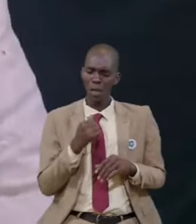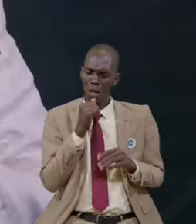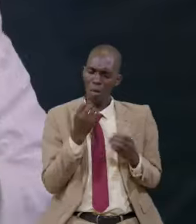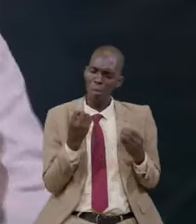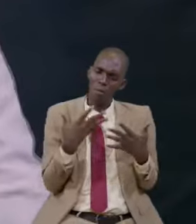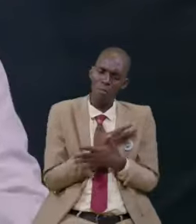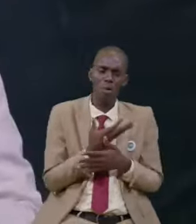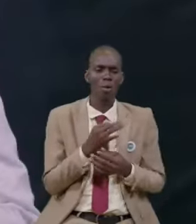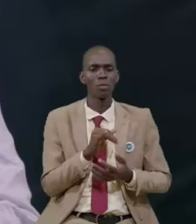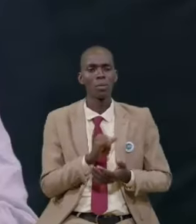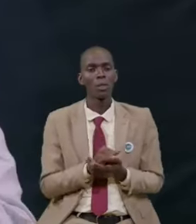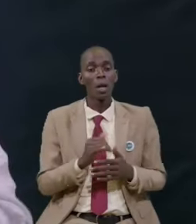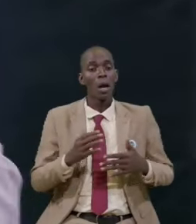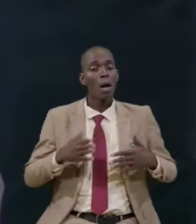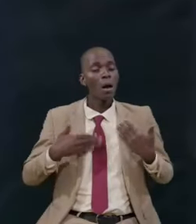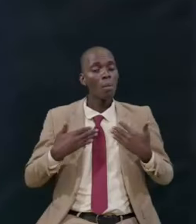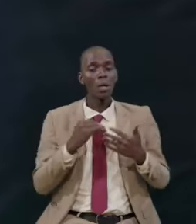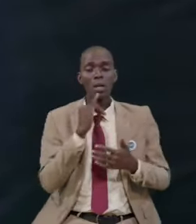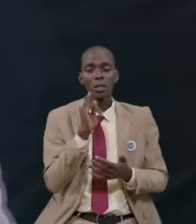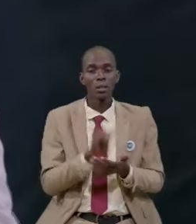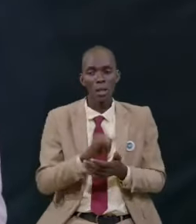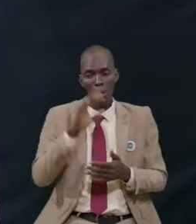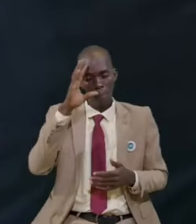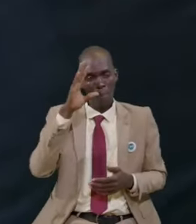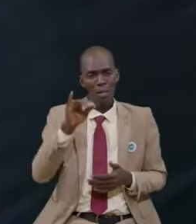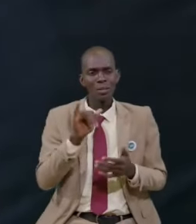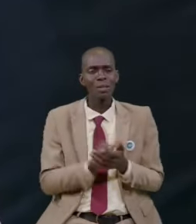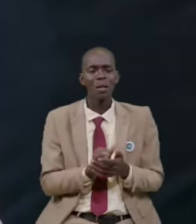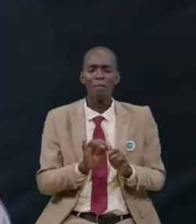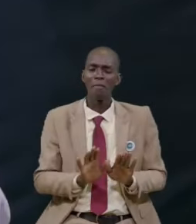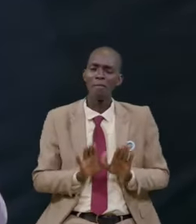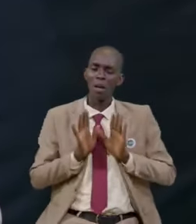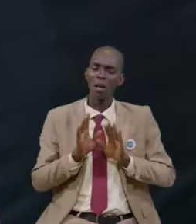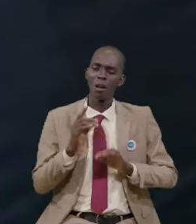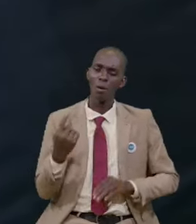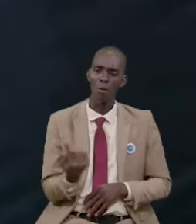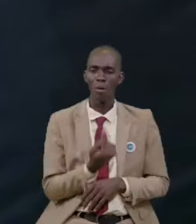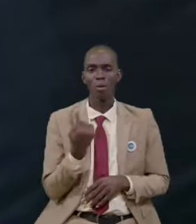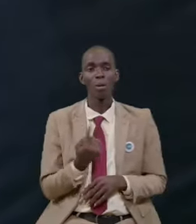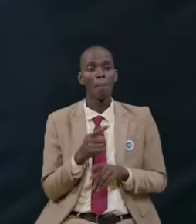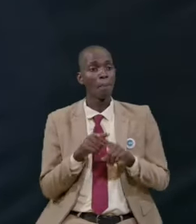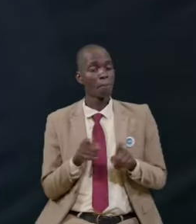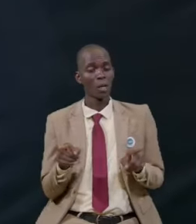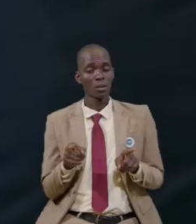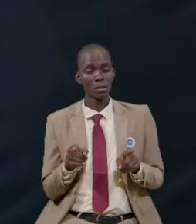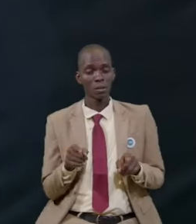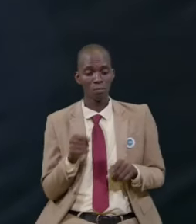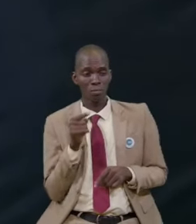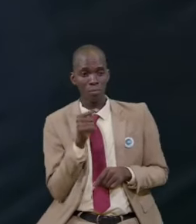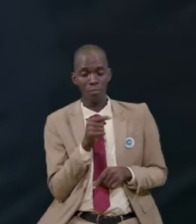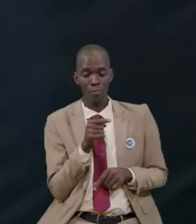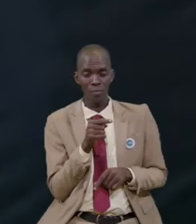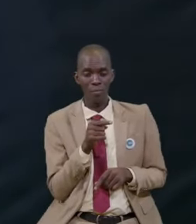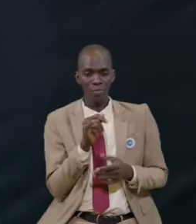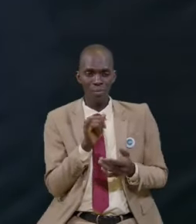that feareth always, but he that hardeneth